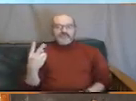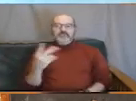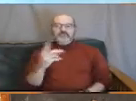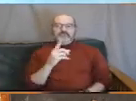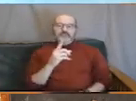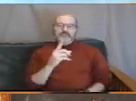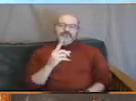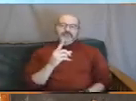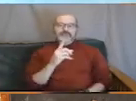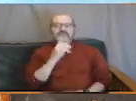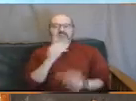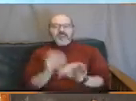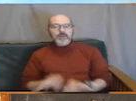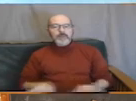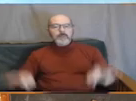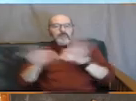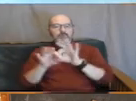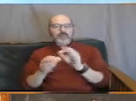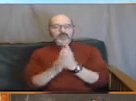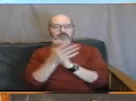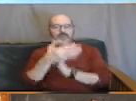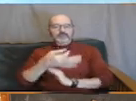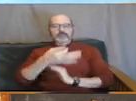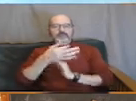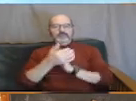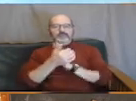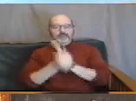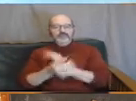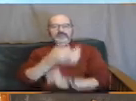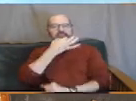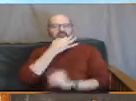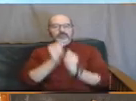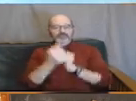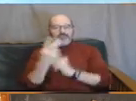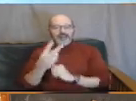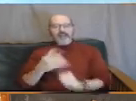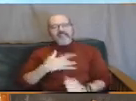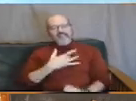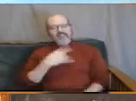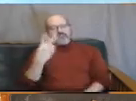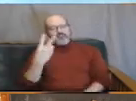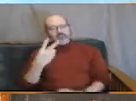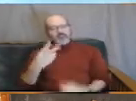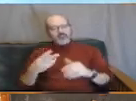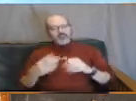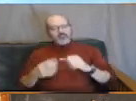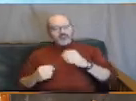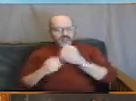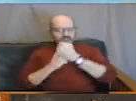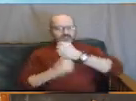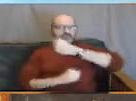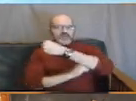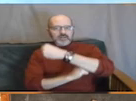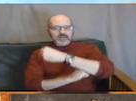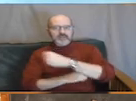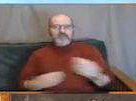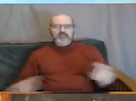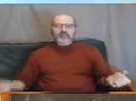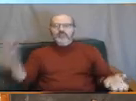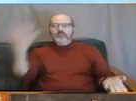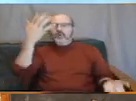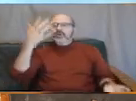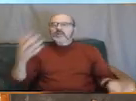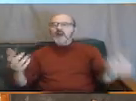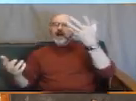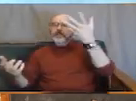very important that you master two before you go to three. I feel like two's the backbone of juggling, really. I'm going to throw one up, I'm going to throw